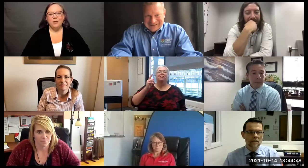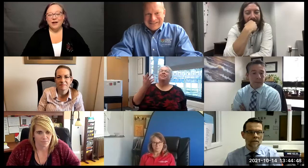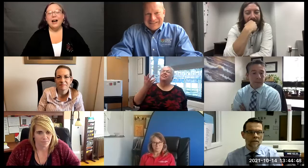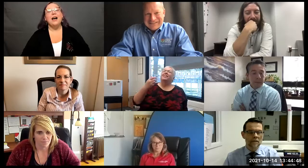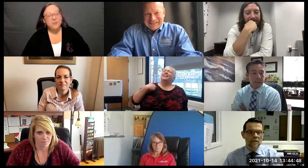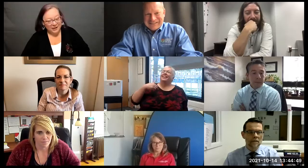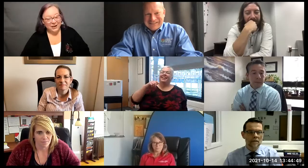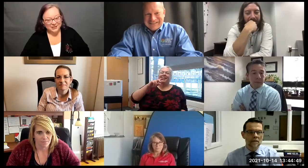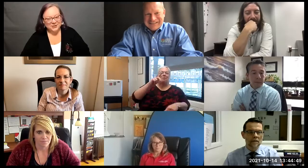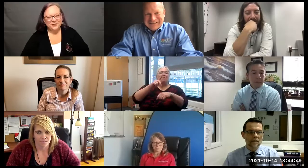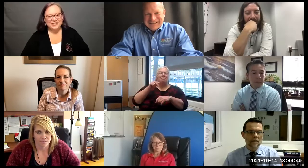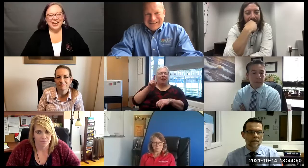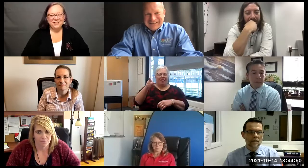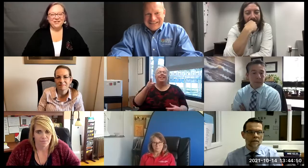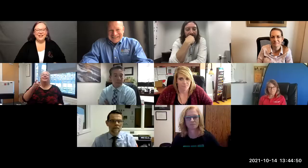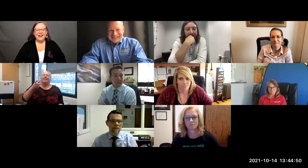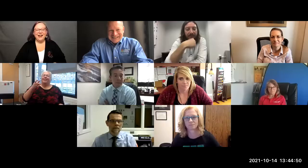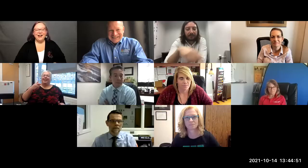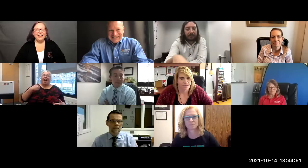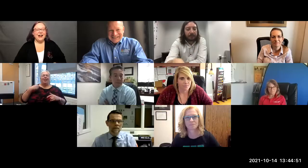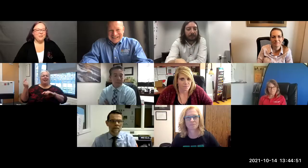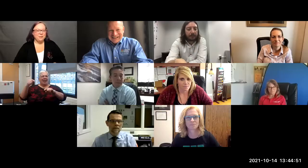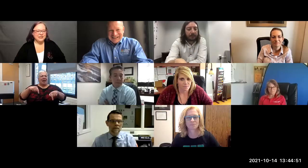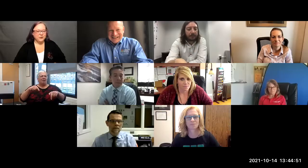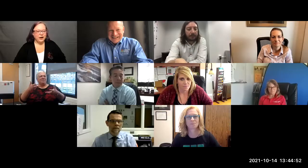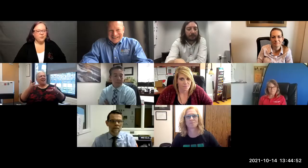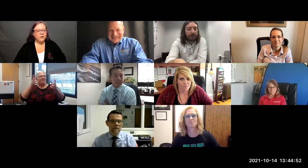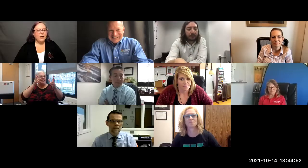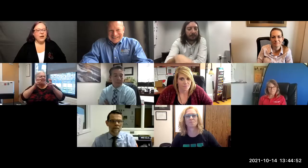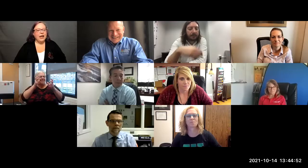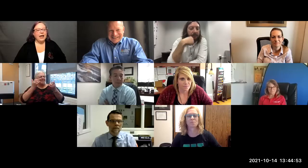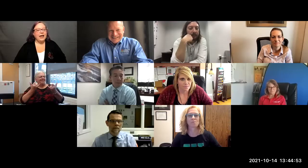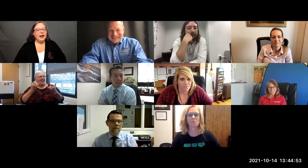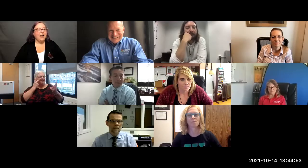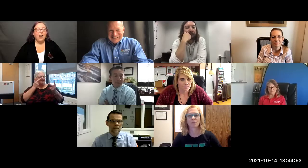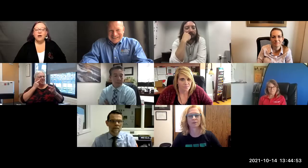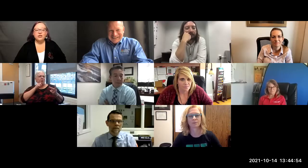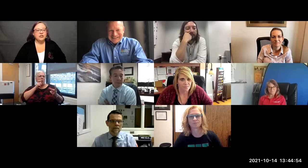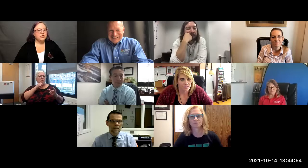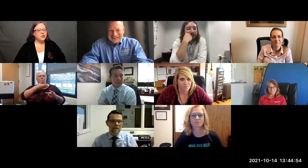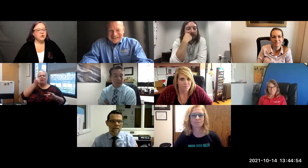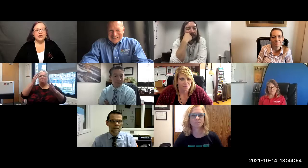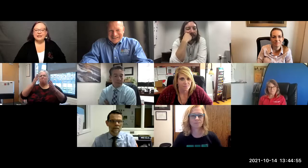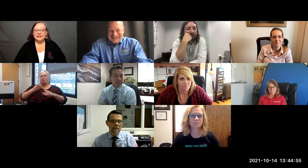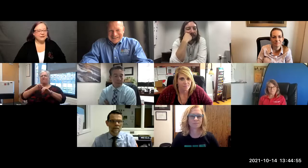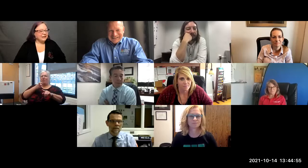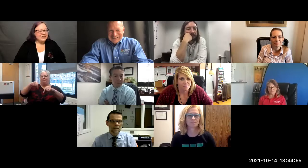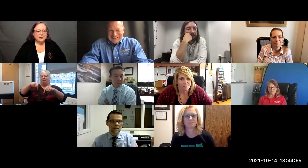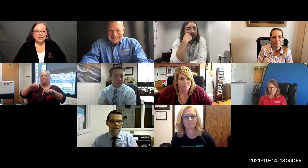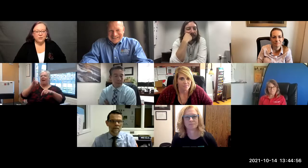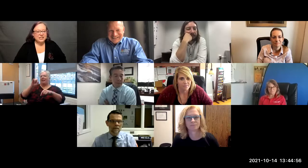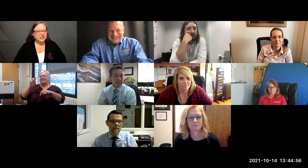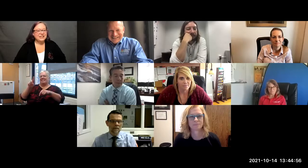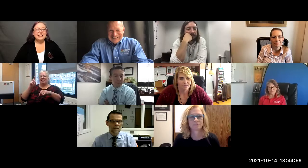I'm Rebecca. I'm from the Iowa School for the Deaf, and I am the principal there. And I've come just to glean